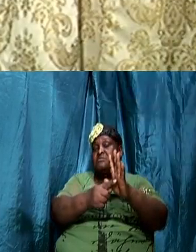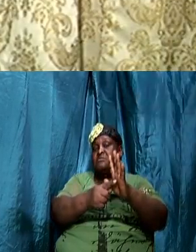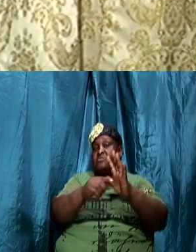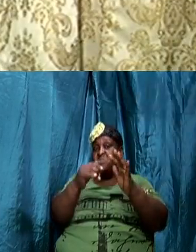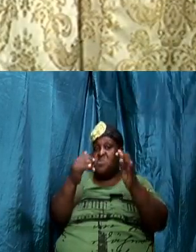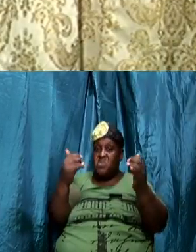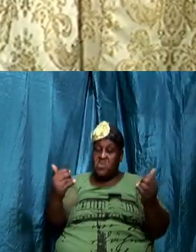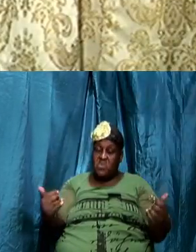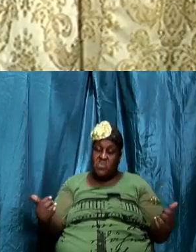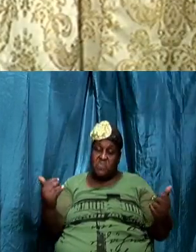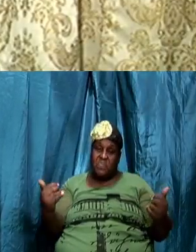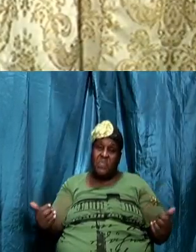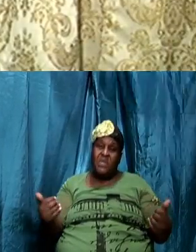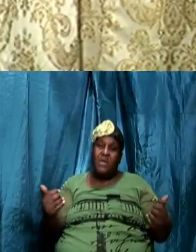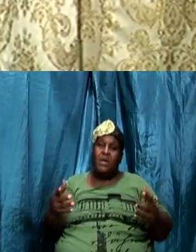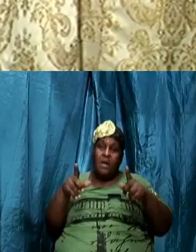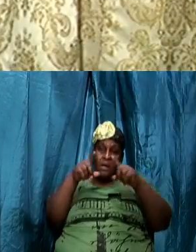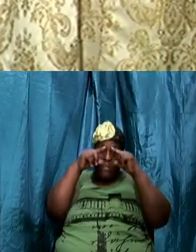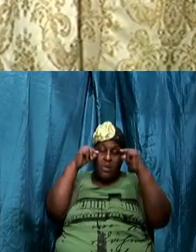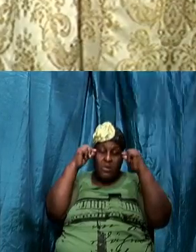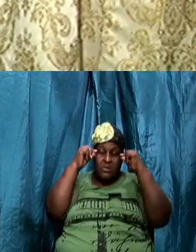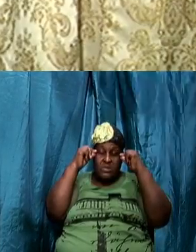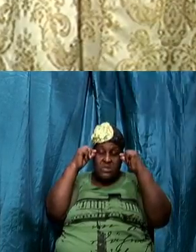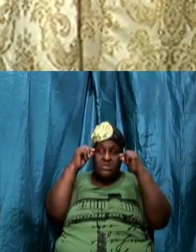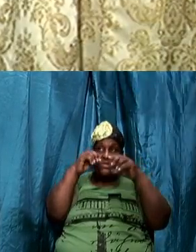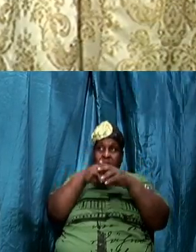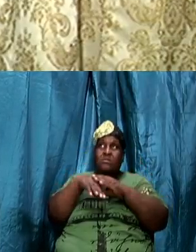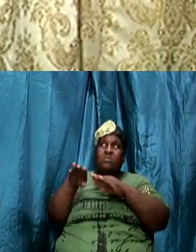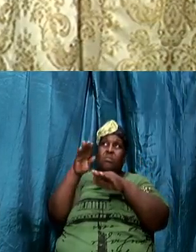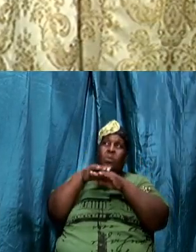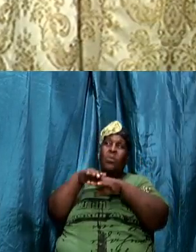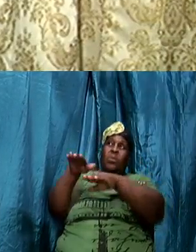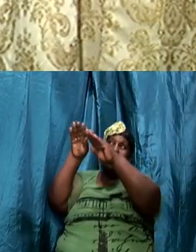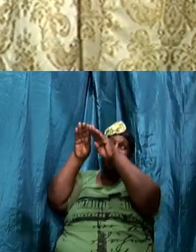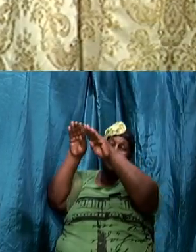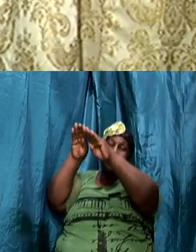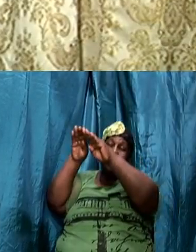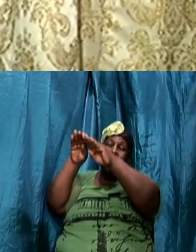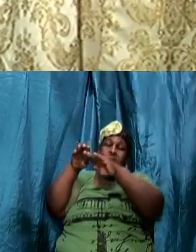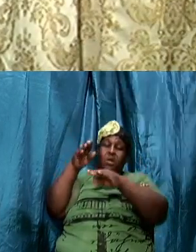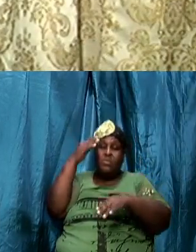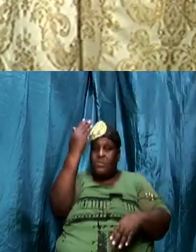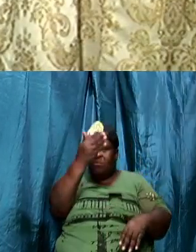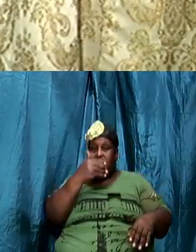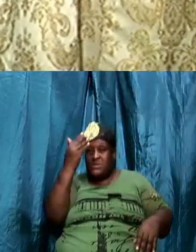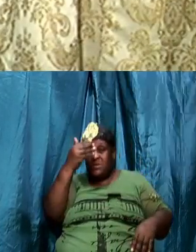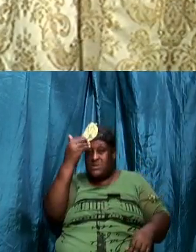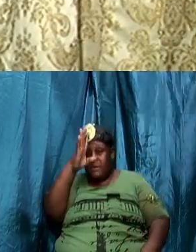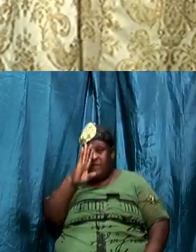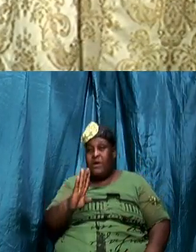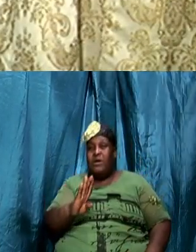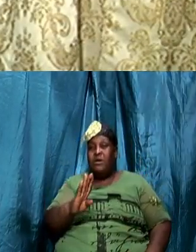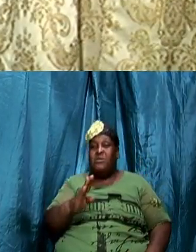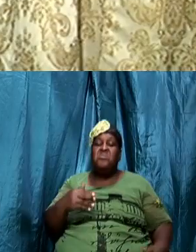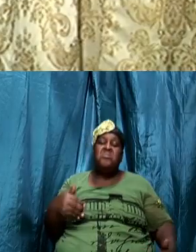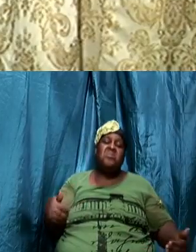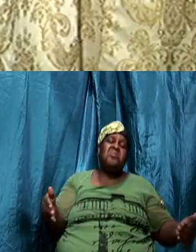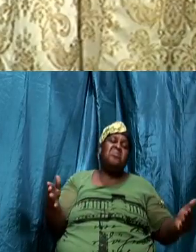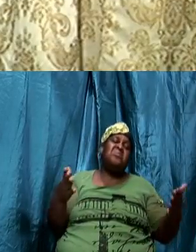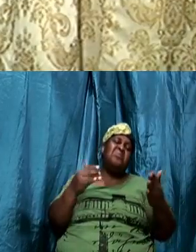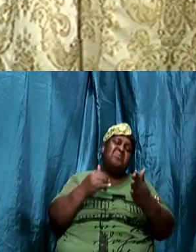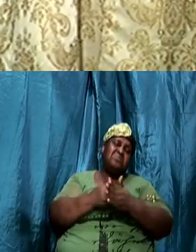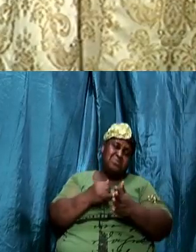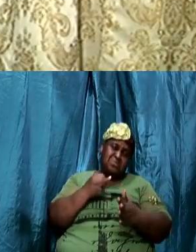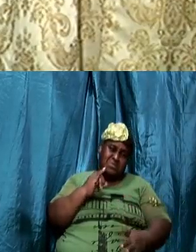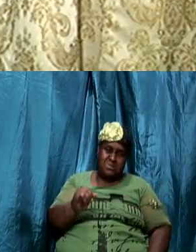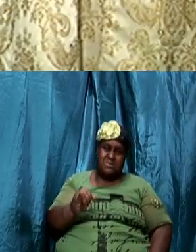Now Moses was up in the mountain in the presence of Almighty God. And here it is